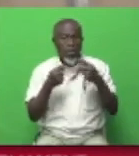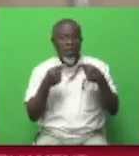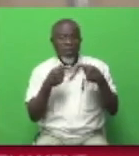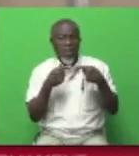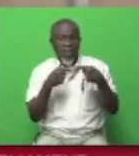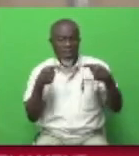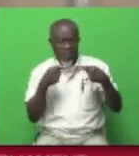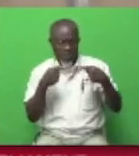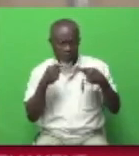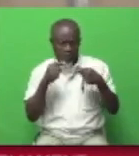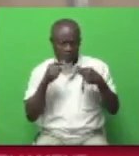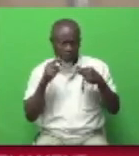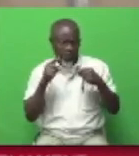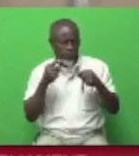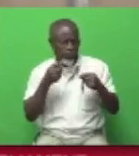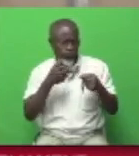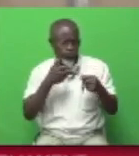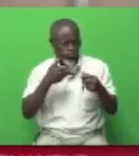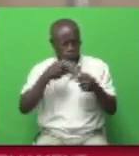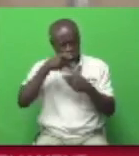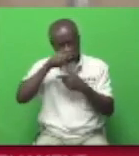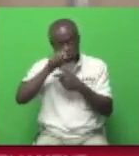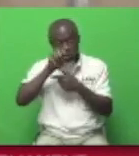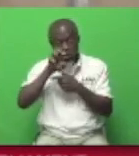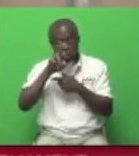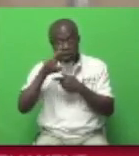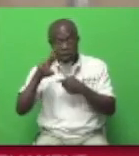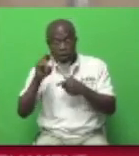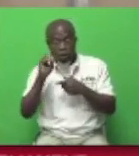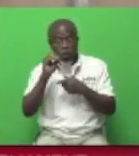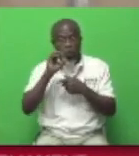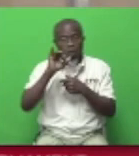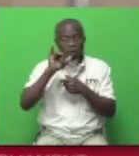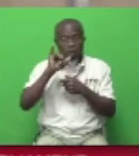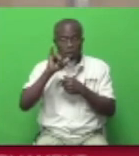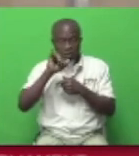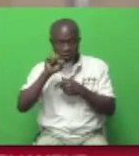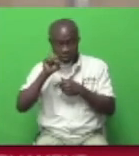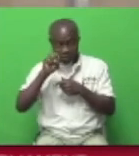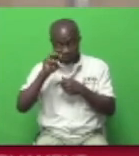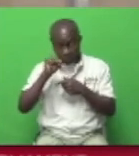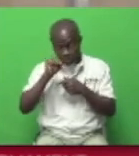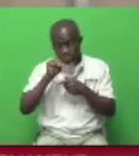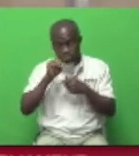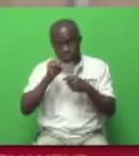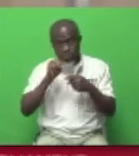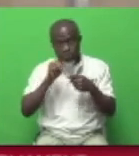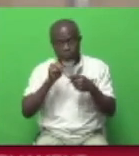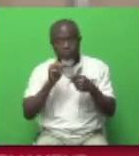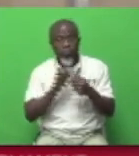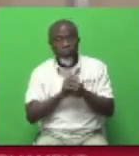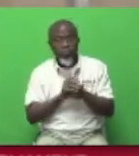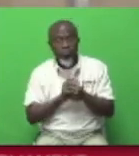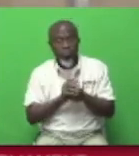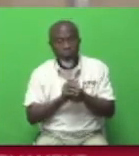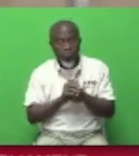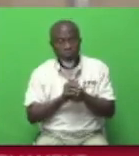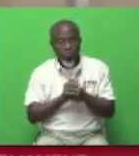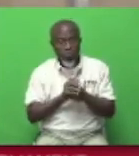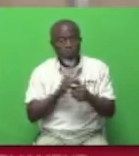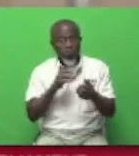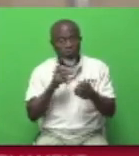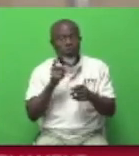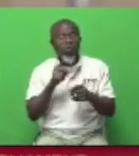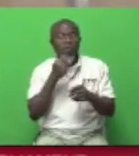unit at the Office of the AG, so the people of Trinidad and Tobago could again understand where your monies and your resources, your taxpayers are, because I'm a taxpayer